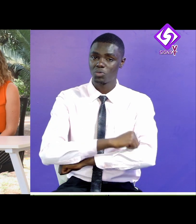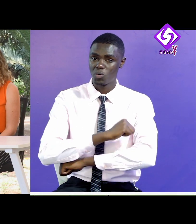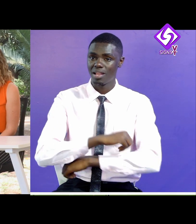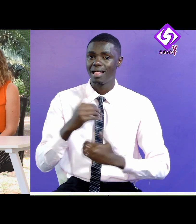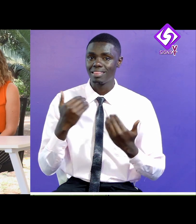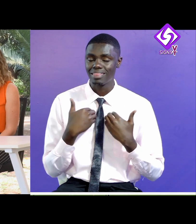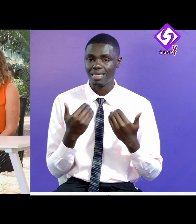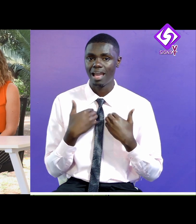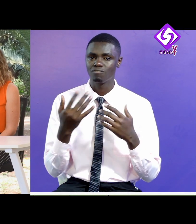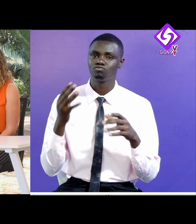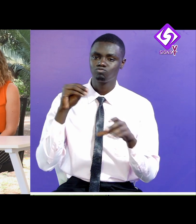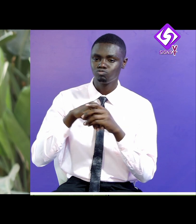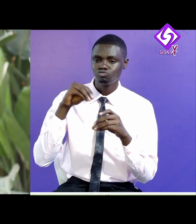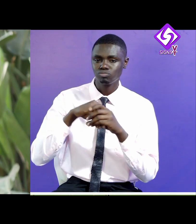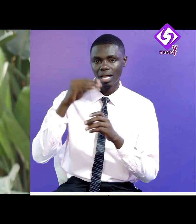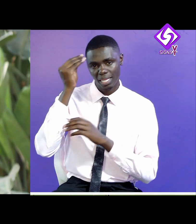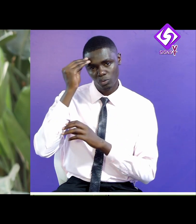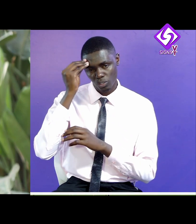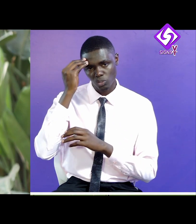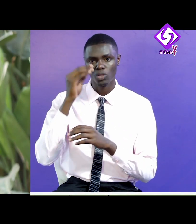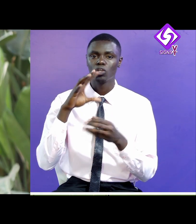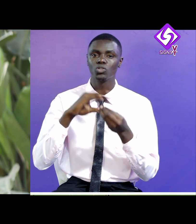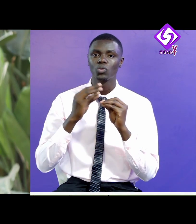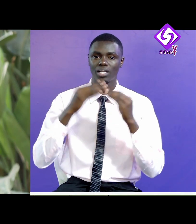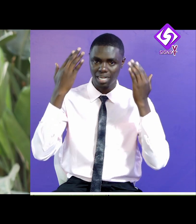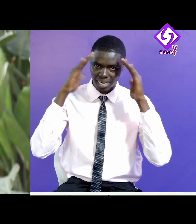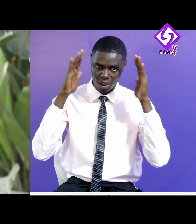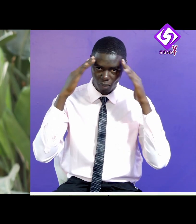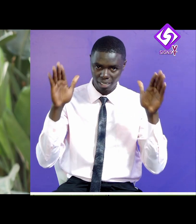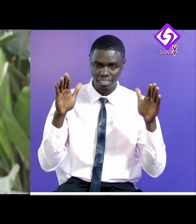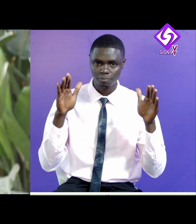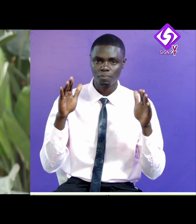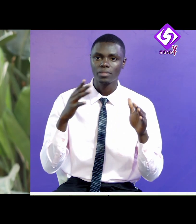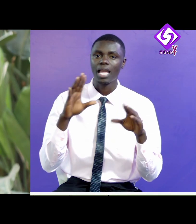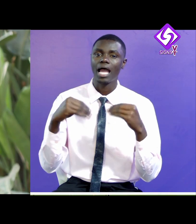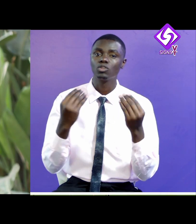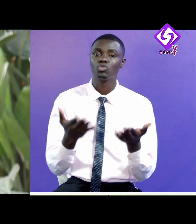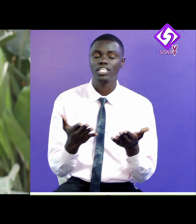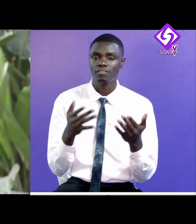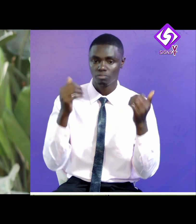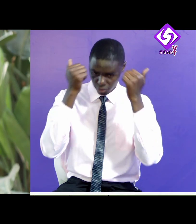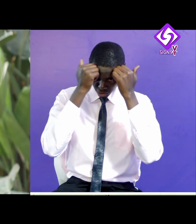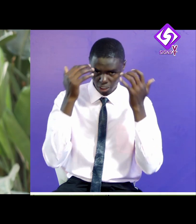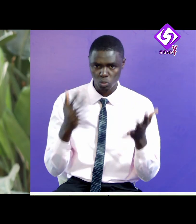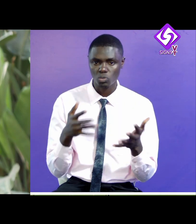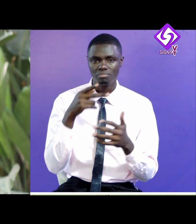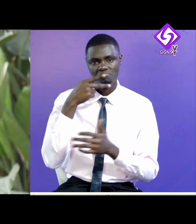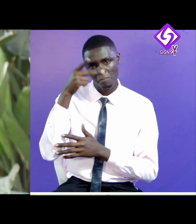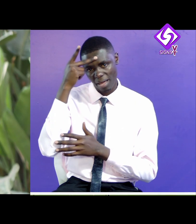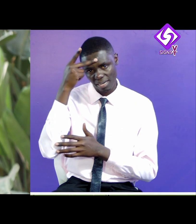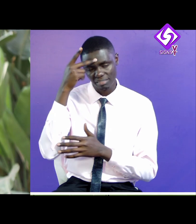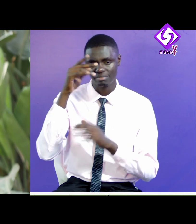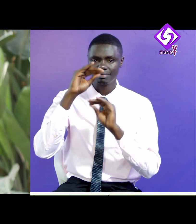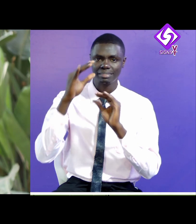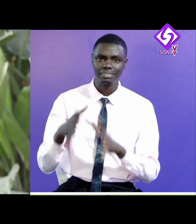have embedded a lot of education to raise awareness, to give the students, the parents,